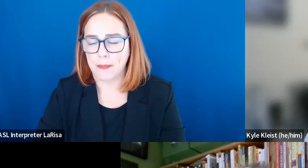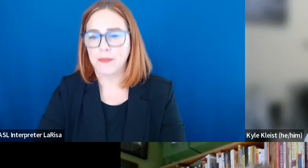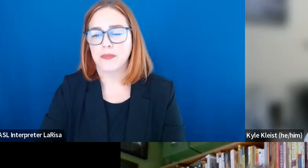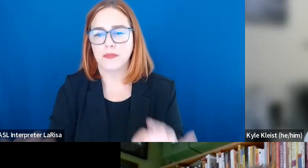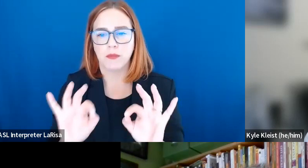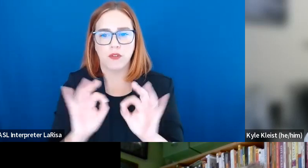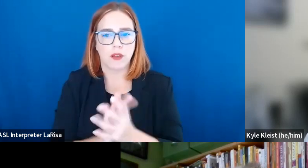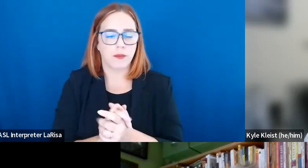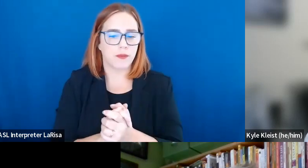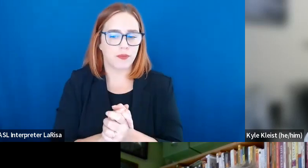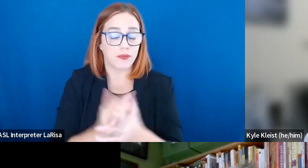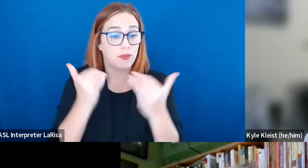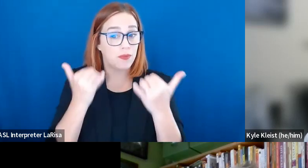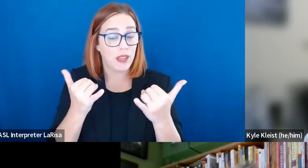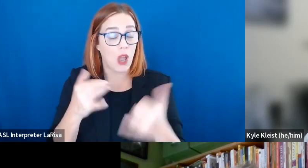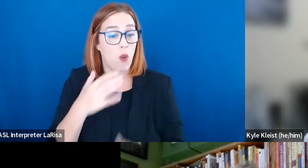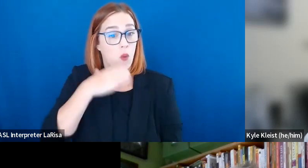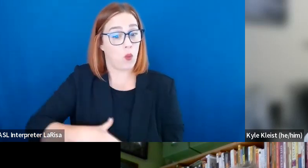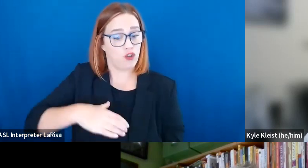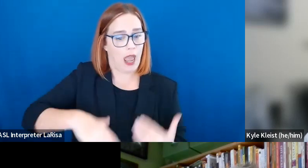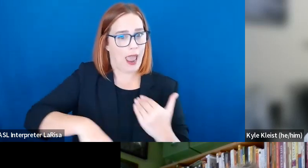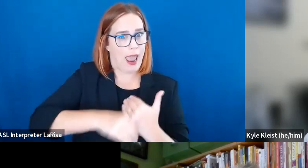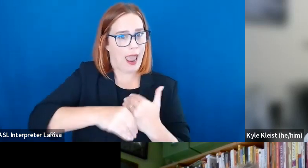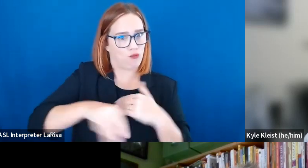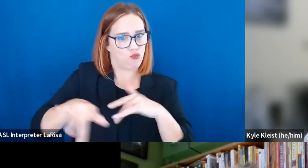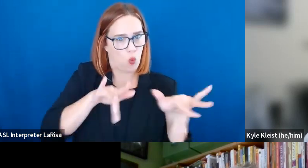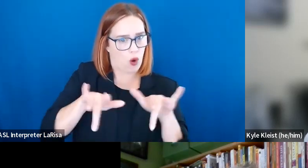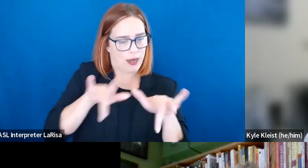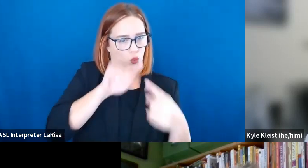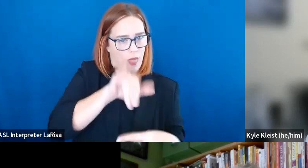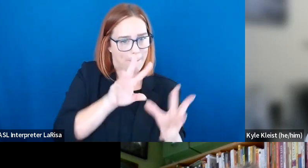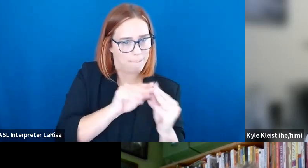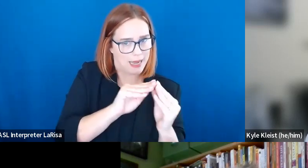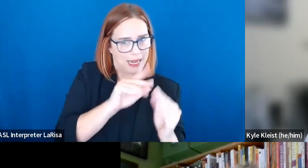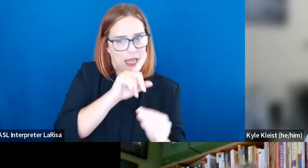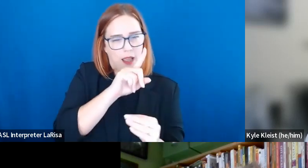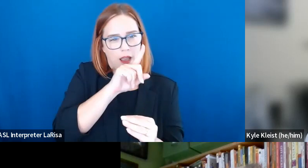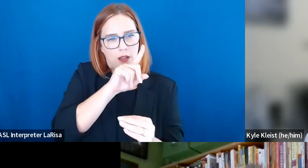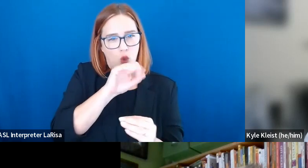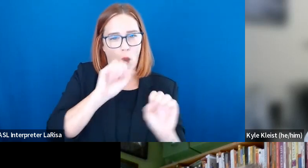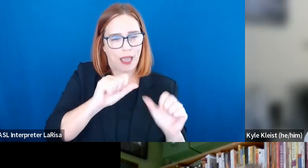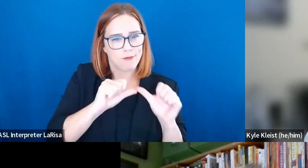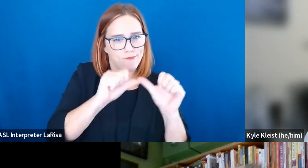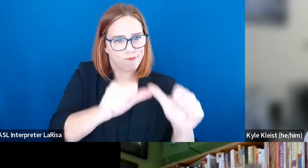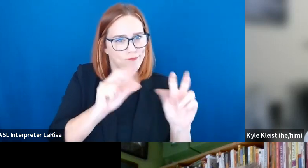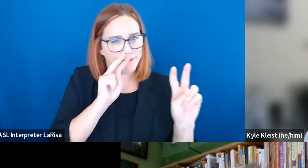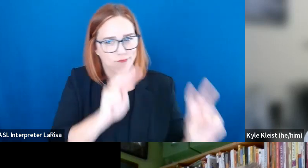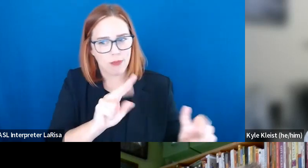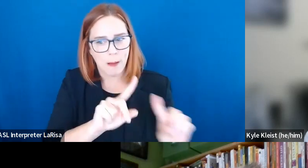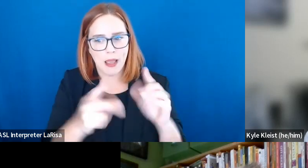but it was a great training that was just really getting at basic listening skills for people.